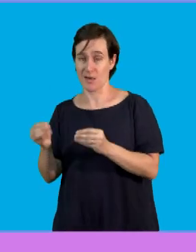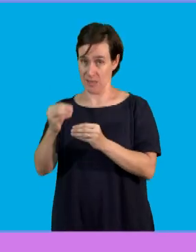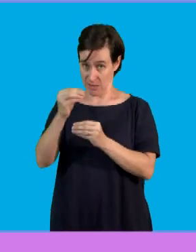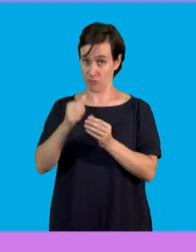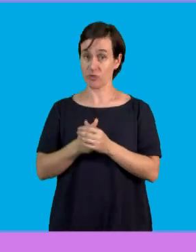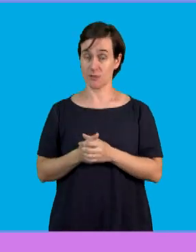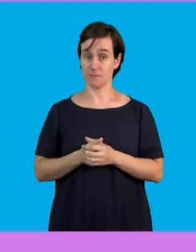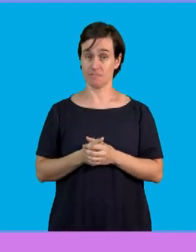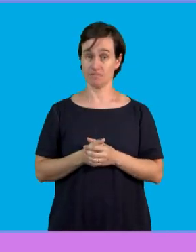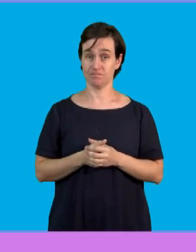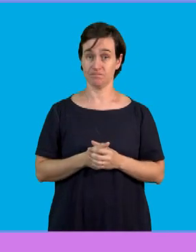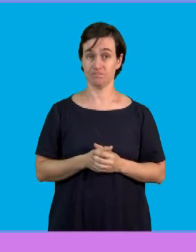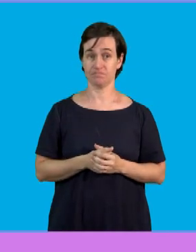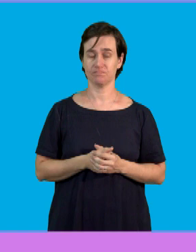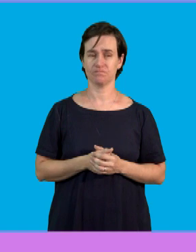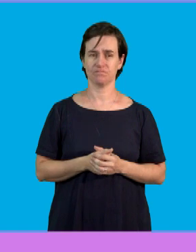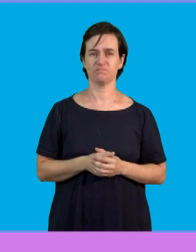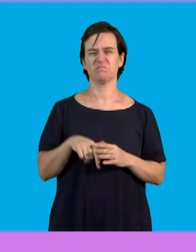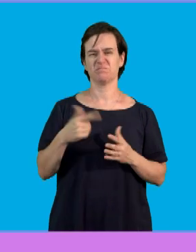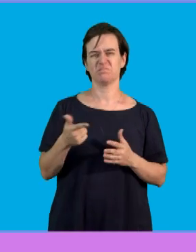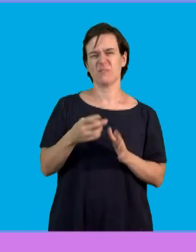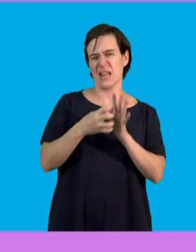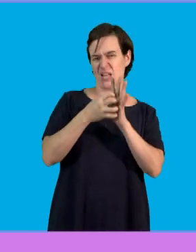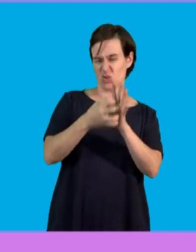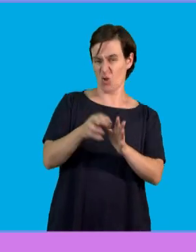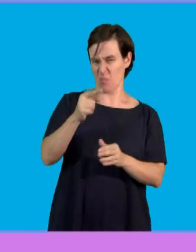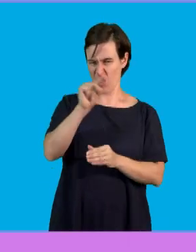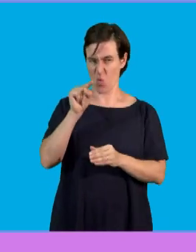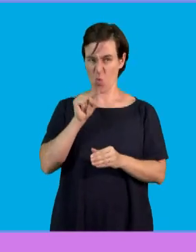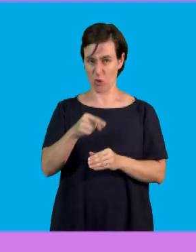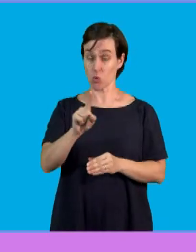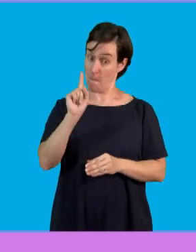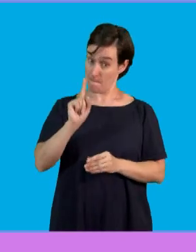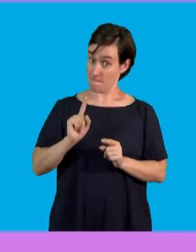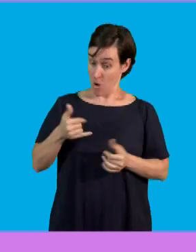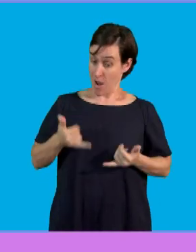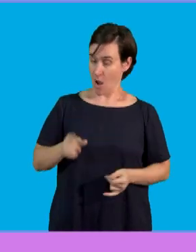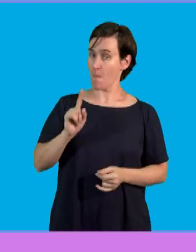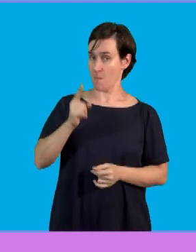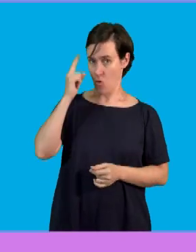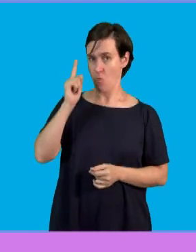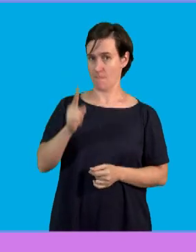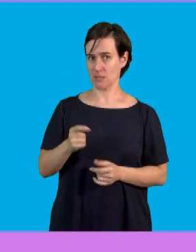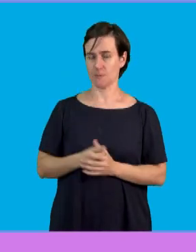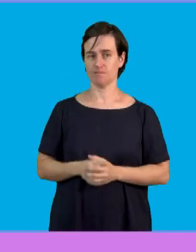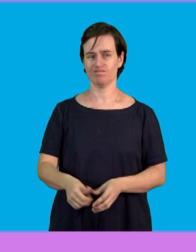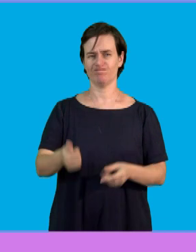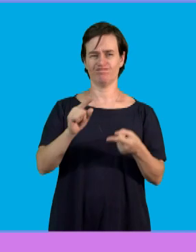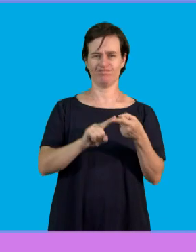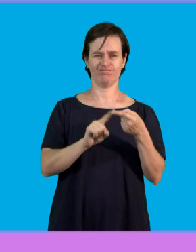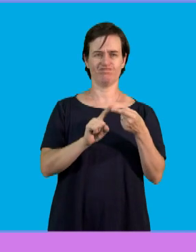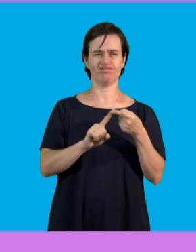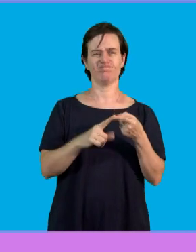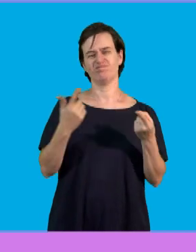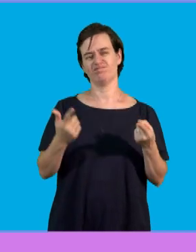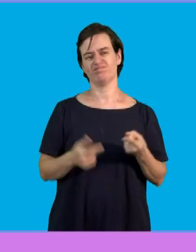loan. Now, let us look at the examples of what you should know by now. Looking at the